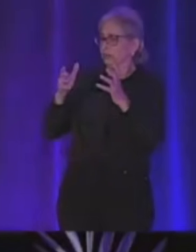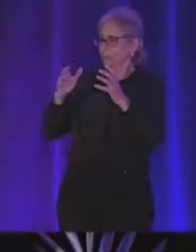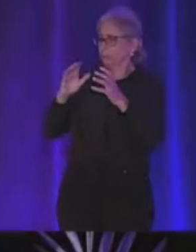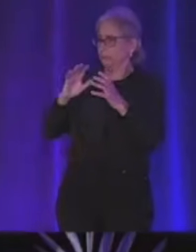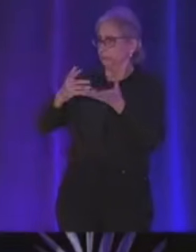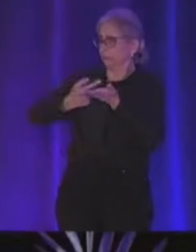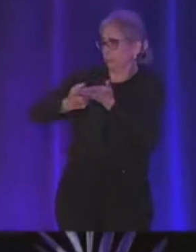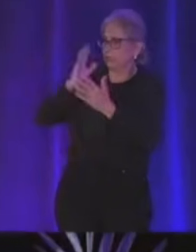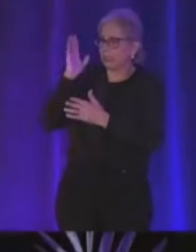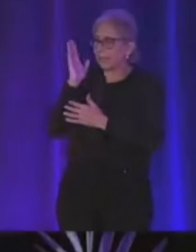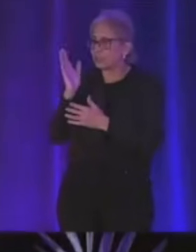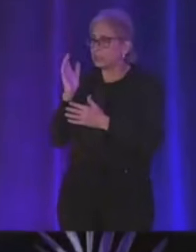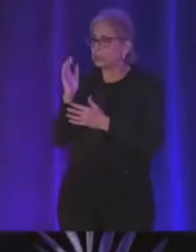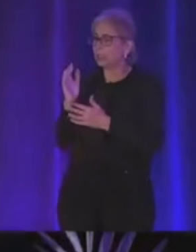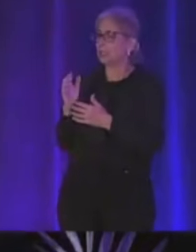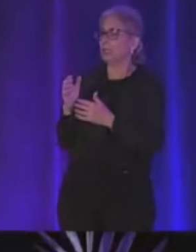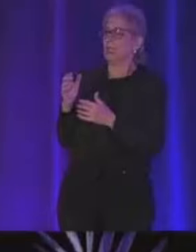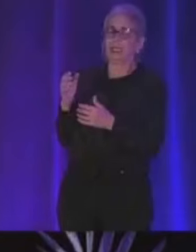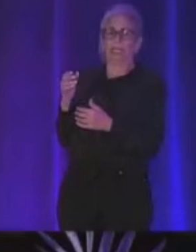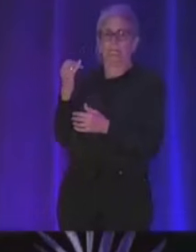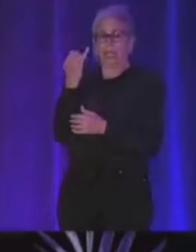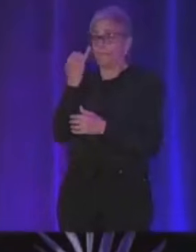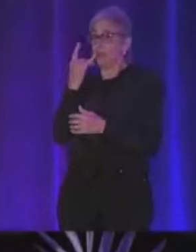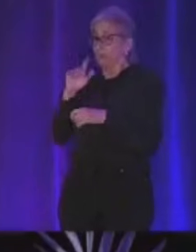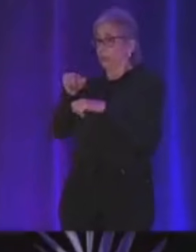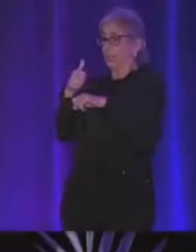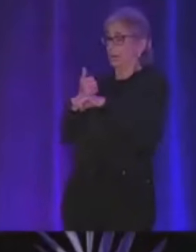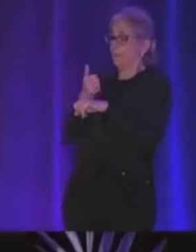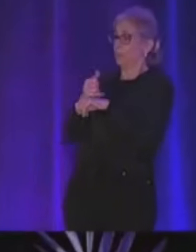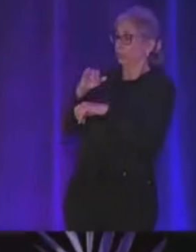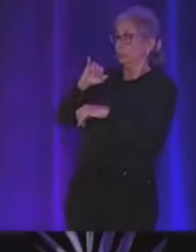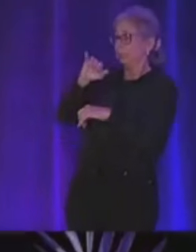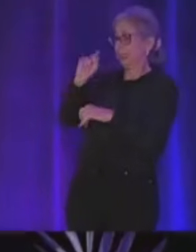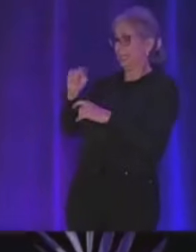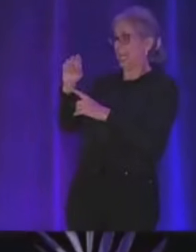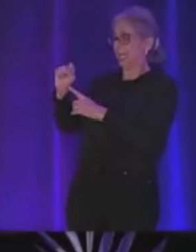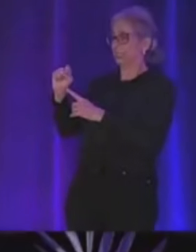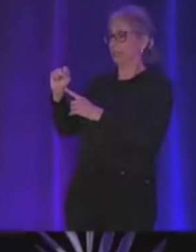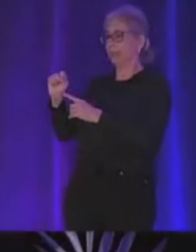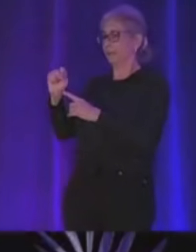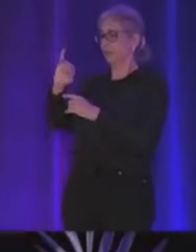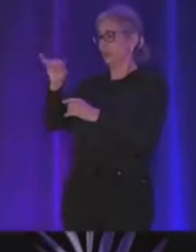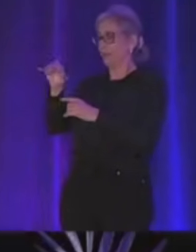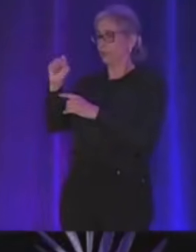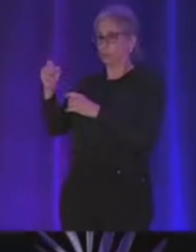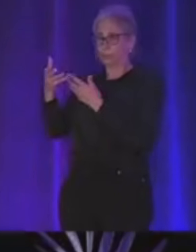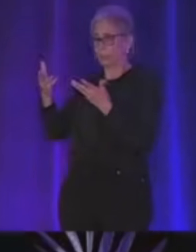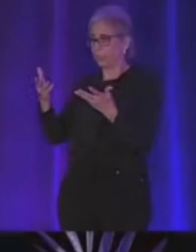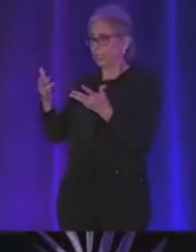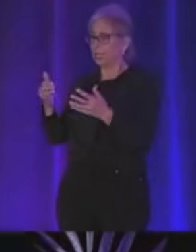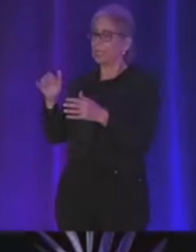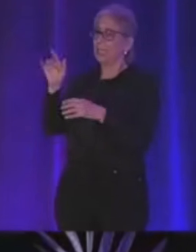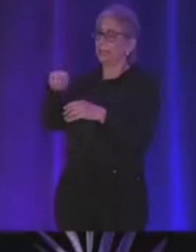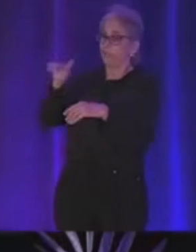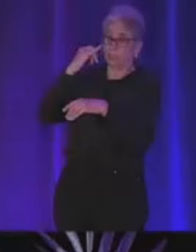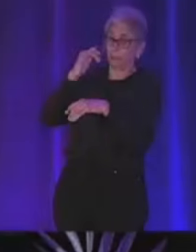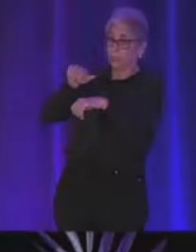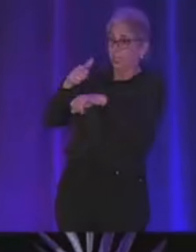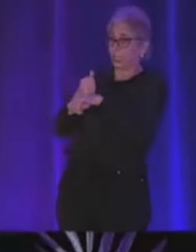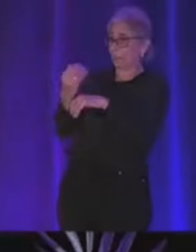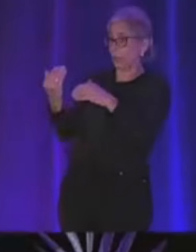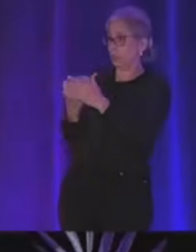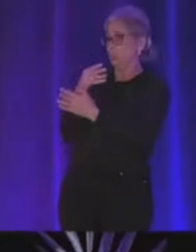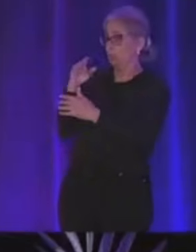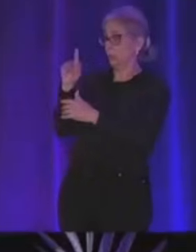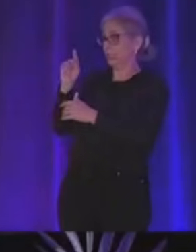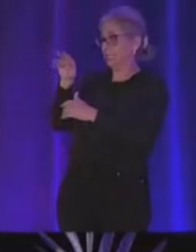compiler options.jsx to something, that is what lets TypeScript read in your JSX syntax. It won't natively. So if you're setting up a new TypeScript project and